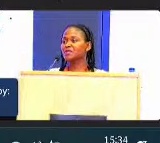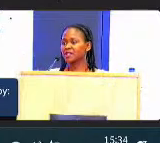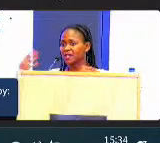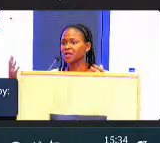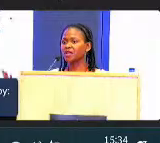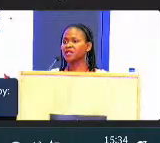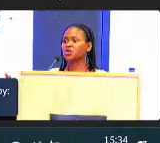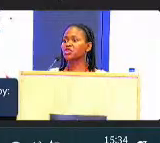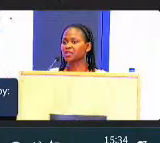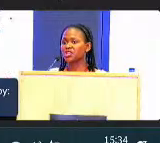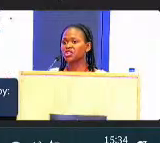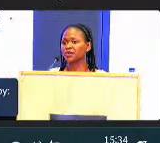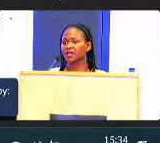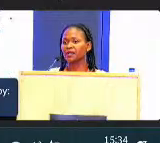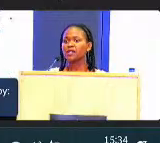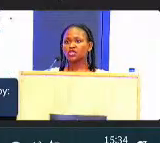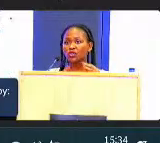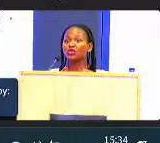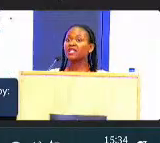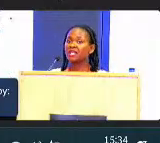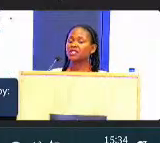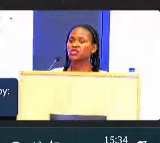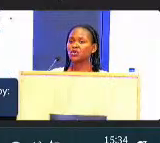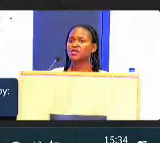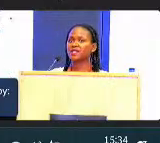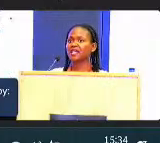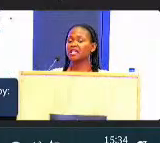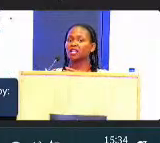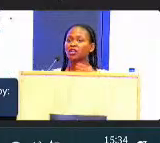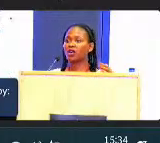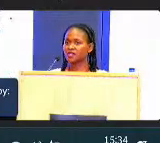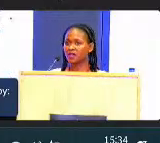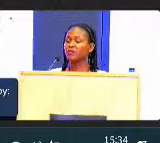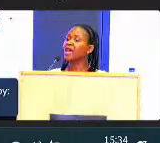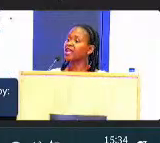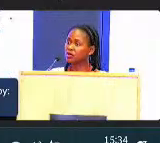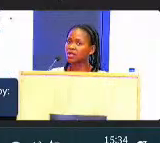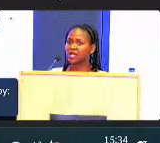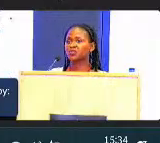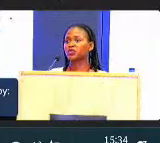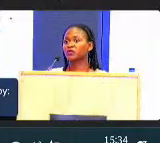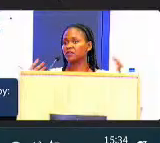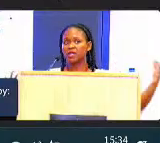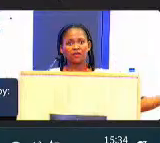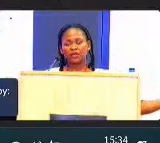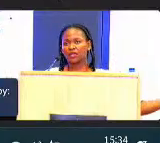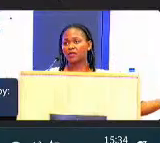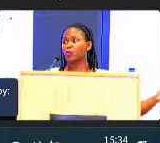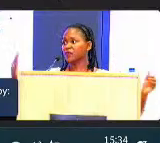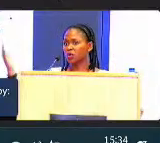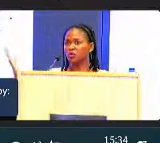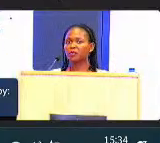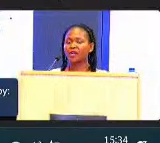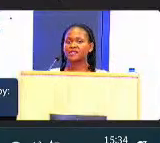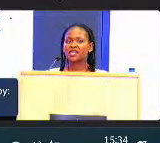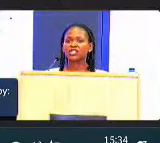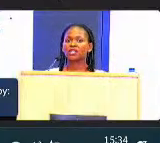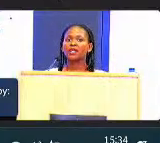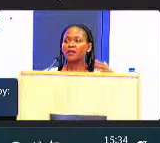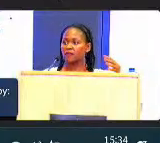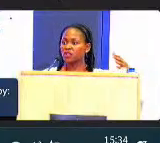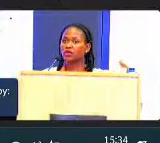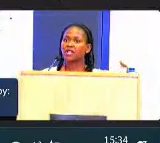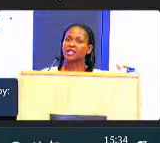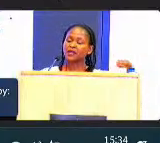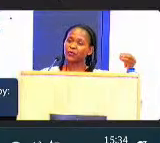becomes a social issue again. So you need a source that in the long term, and nuclear has proven with the Koeberg power station,